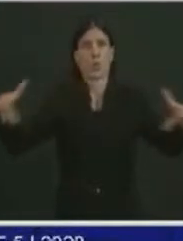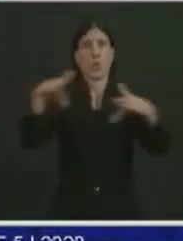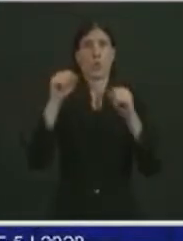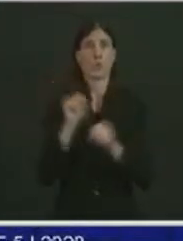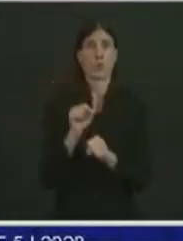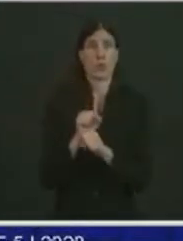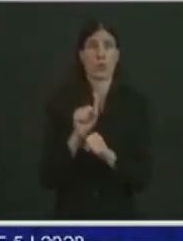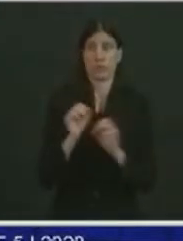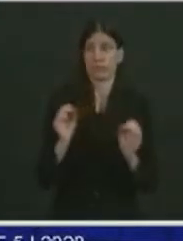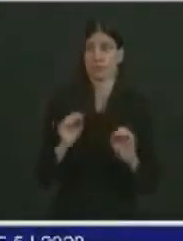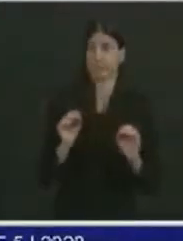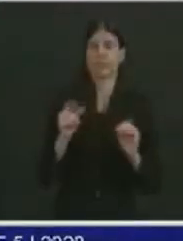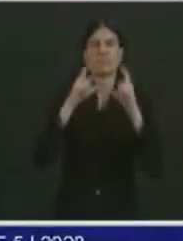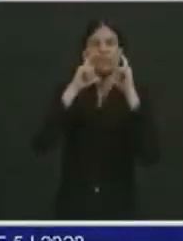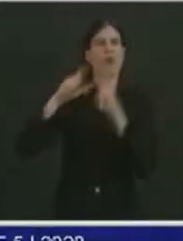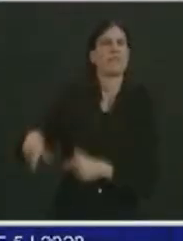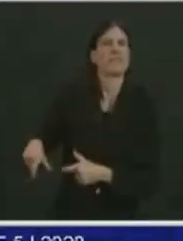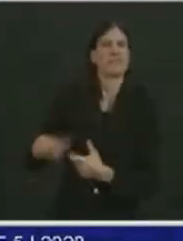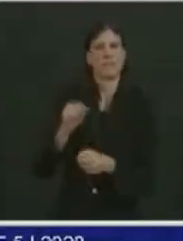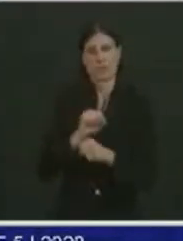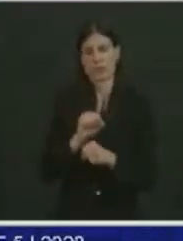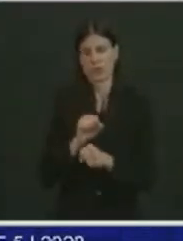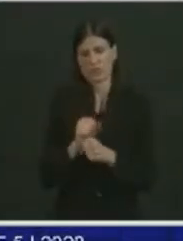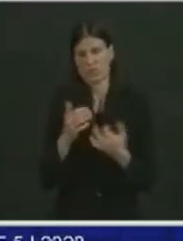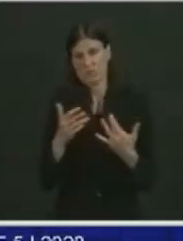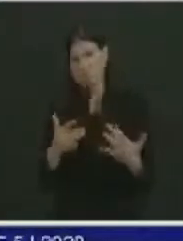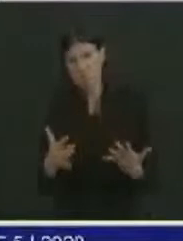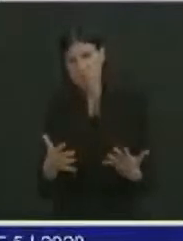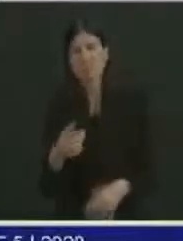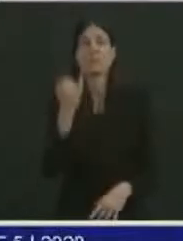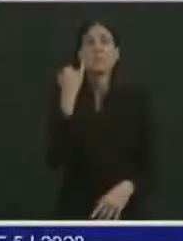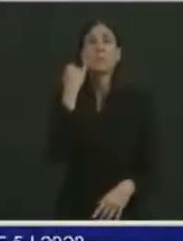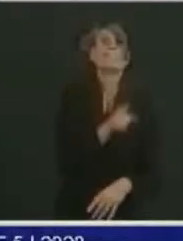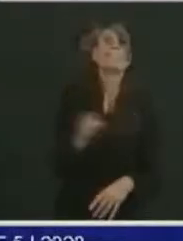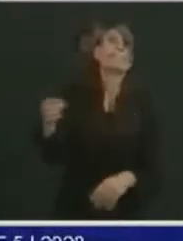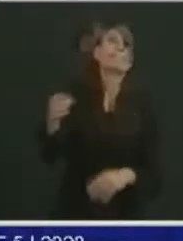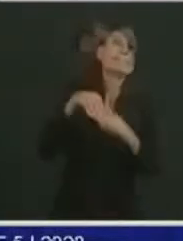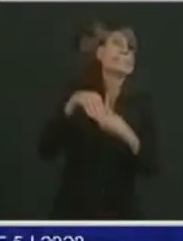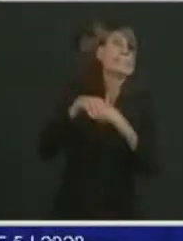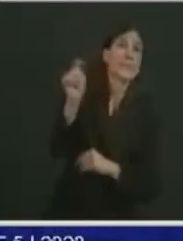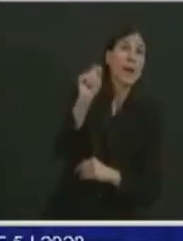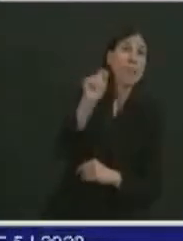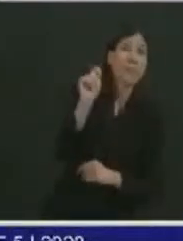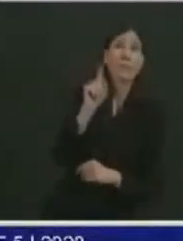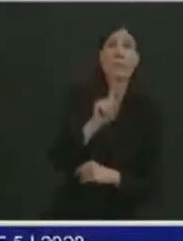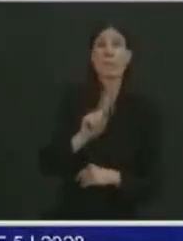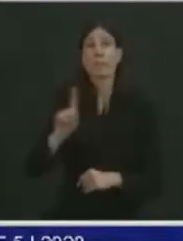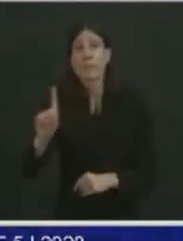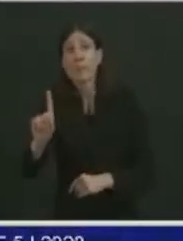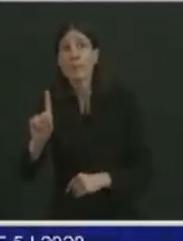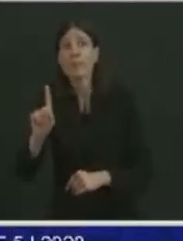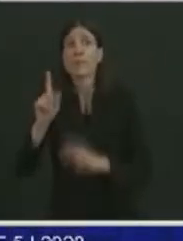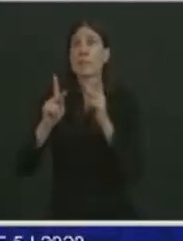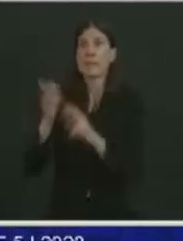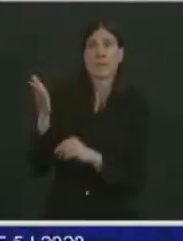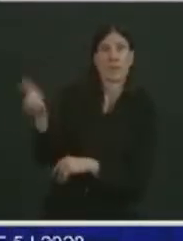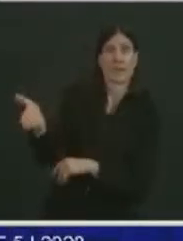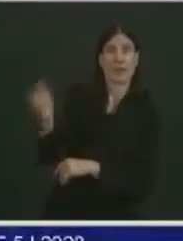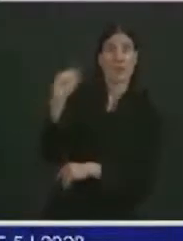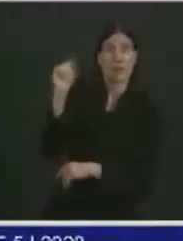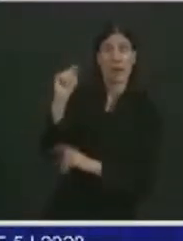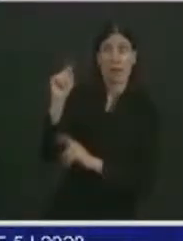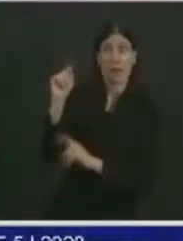use a shared bathroom, or you're going to go to a conference table or a room where you're going to be with some of your